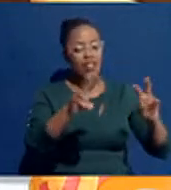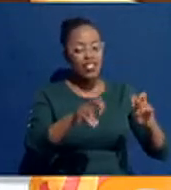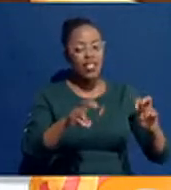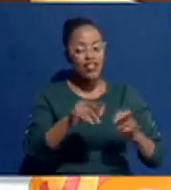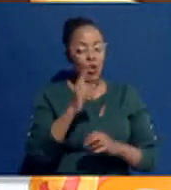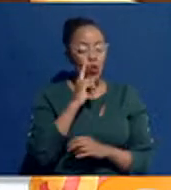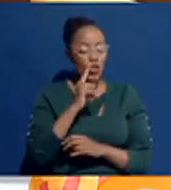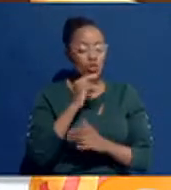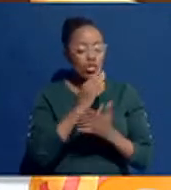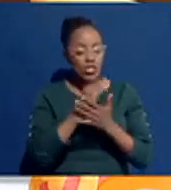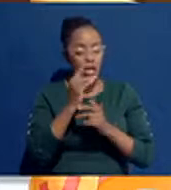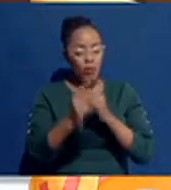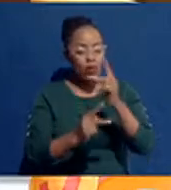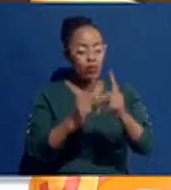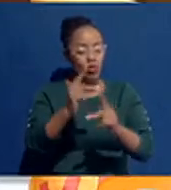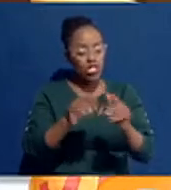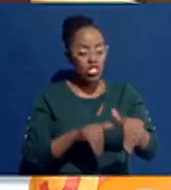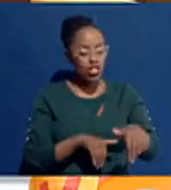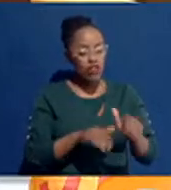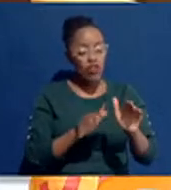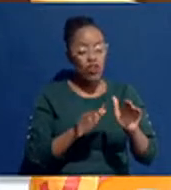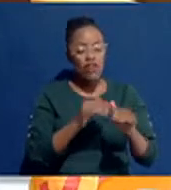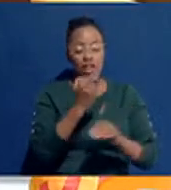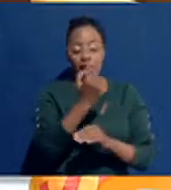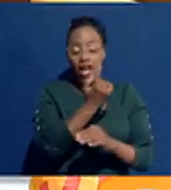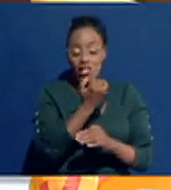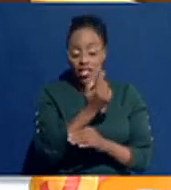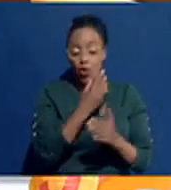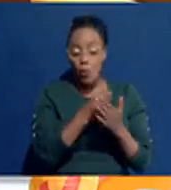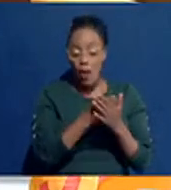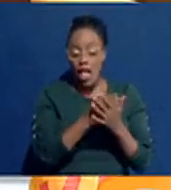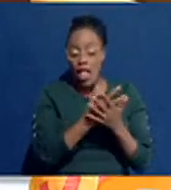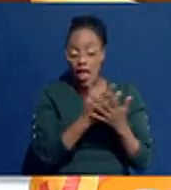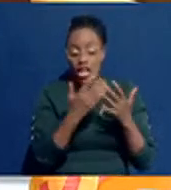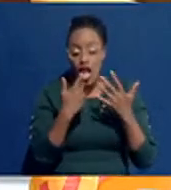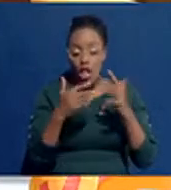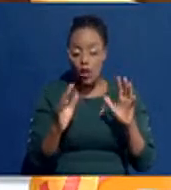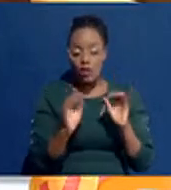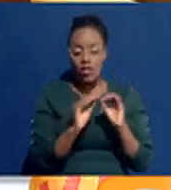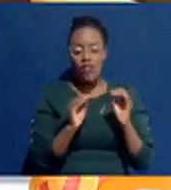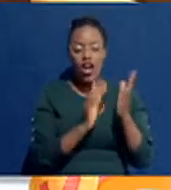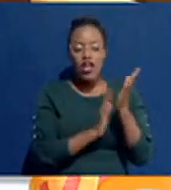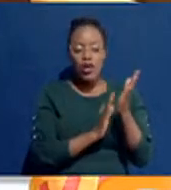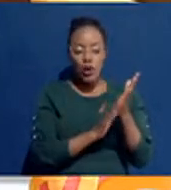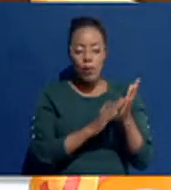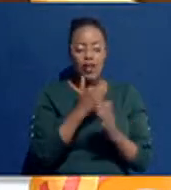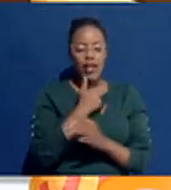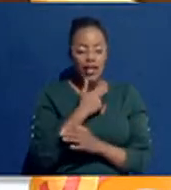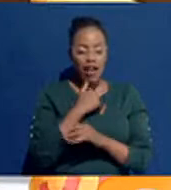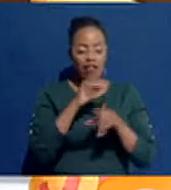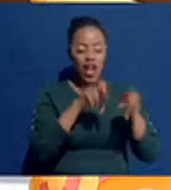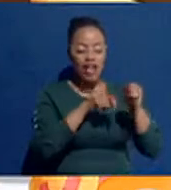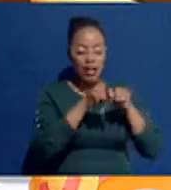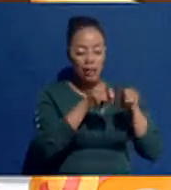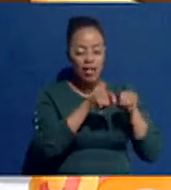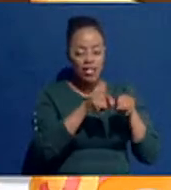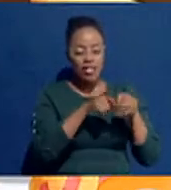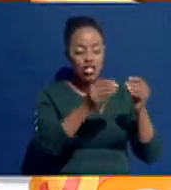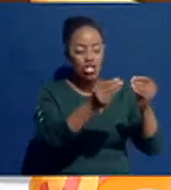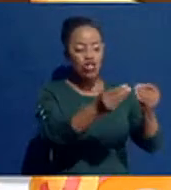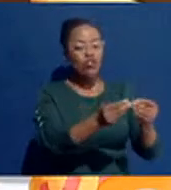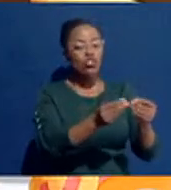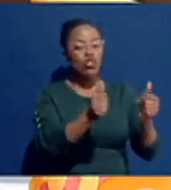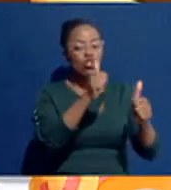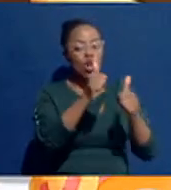some procedures that were not followed. Not a single shilling was lost. And we have recommended administrative remedy